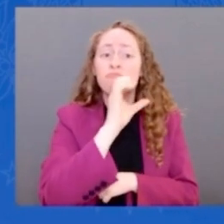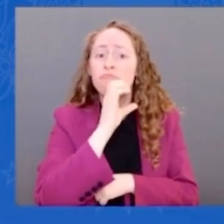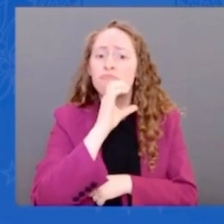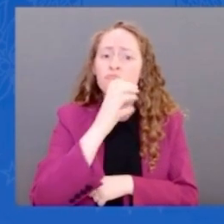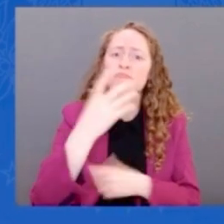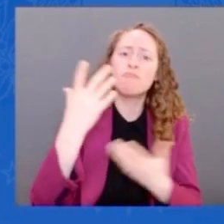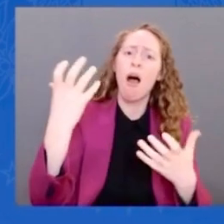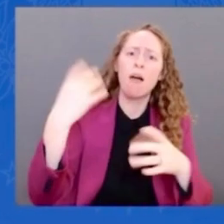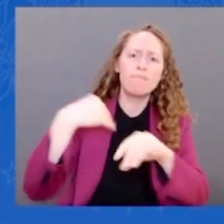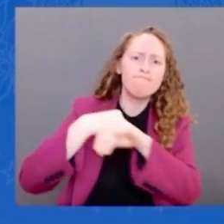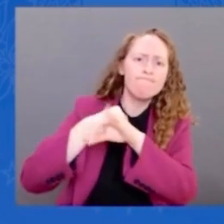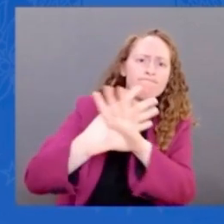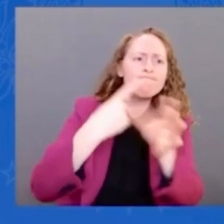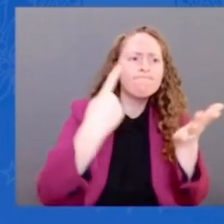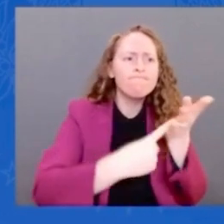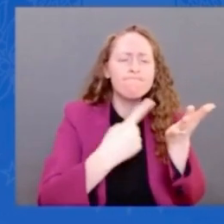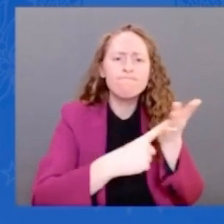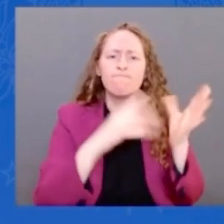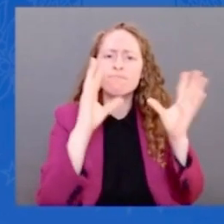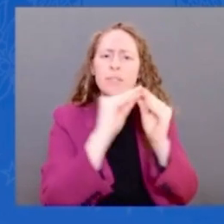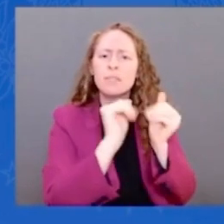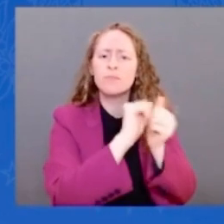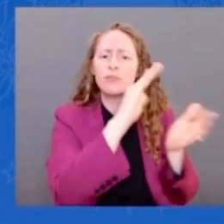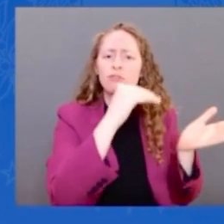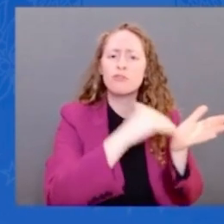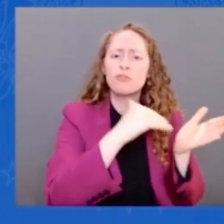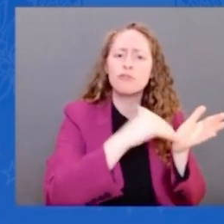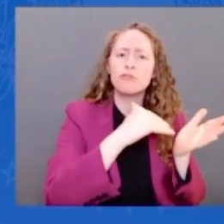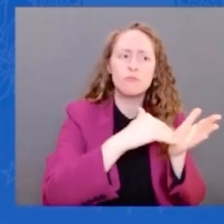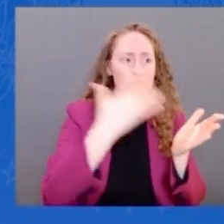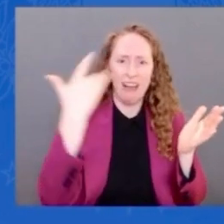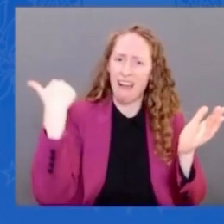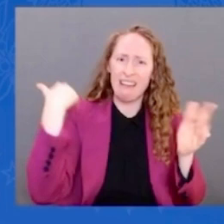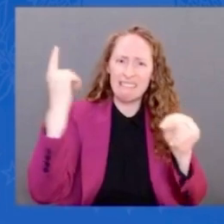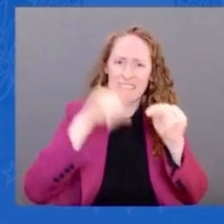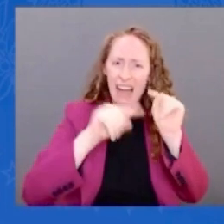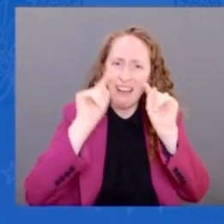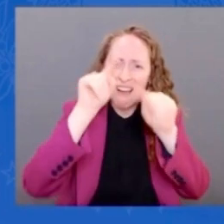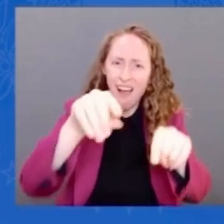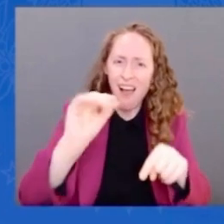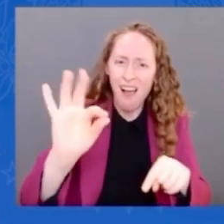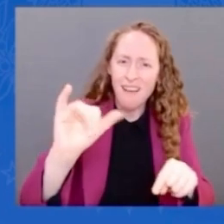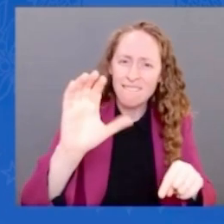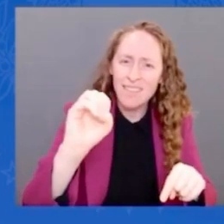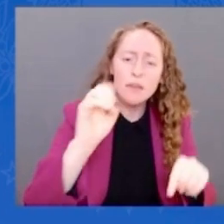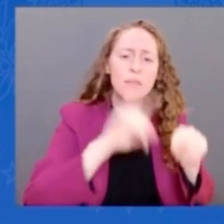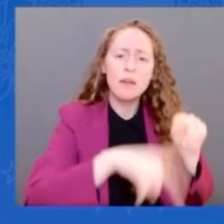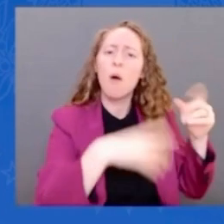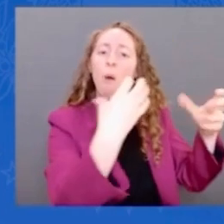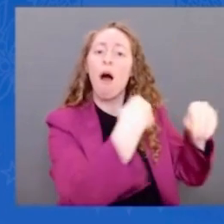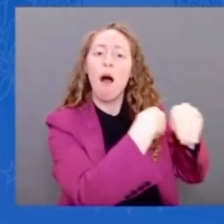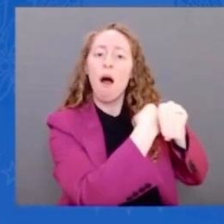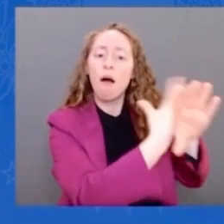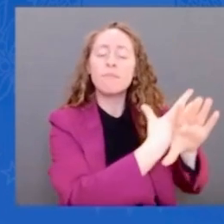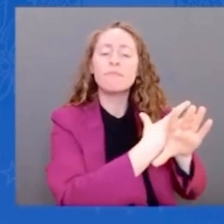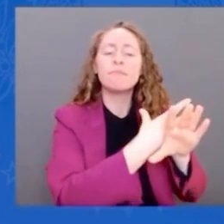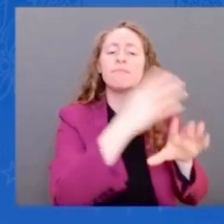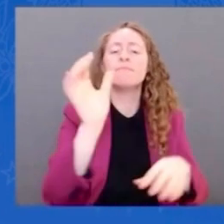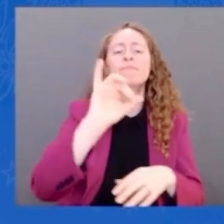safe to go in person, allowing students to keep learning back when schools were closed,